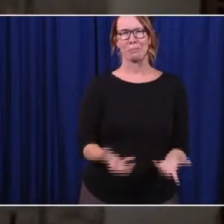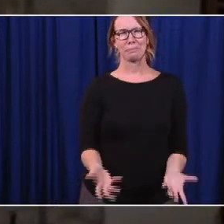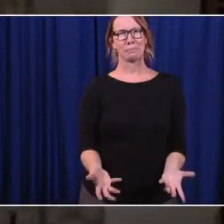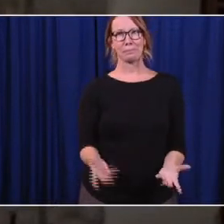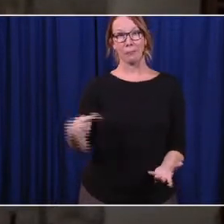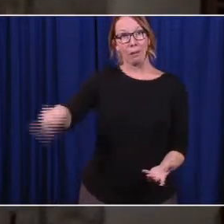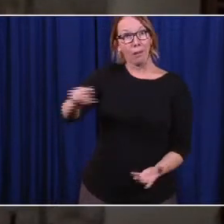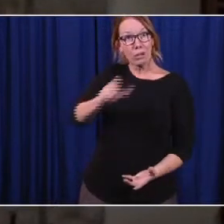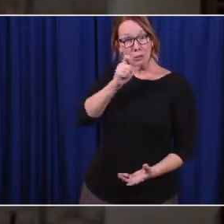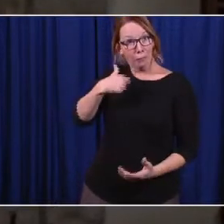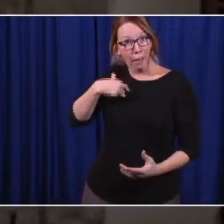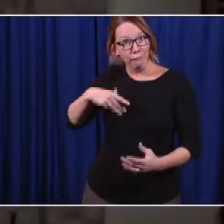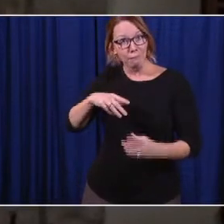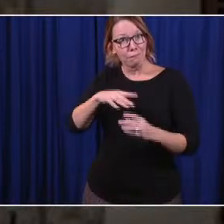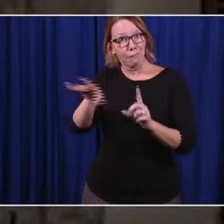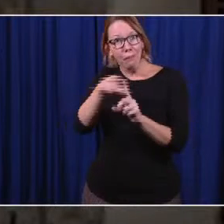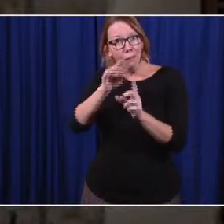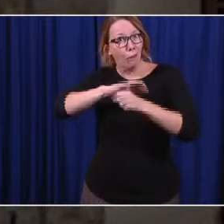COVID,